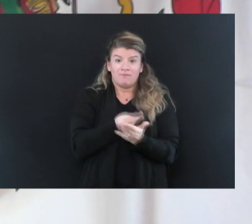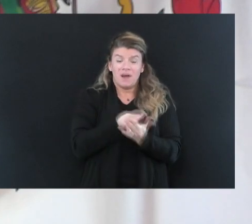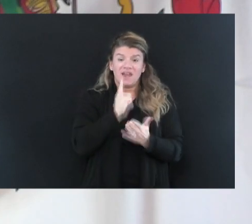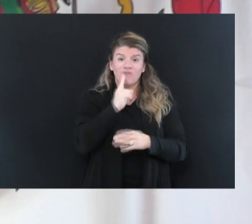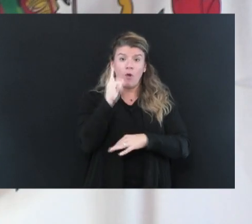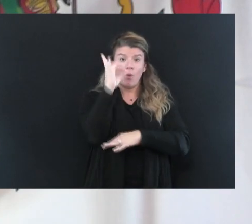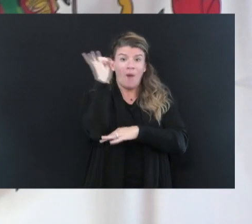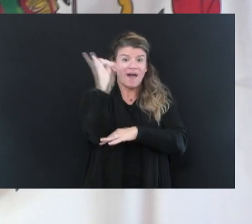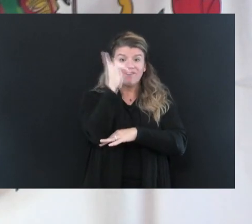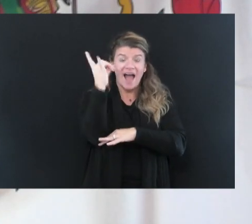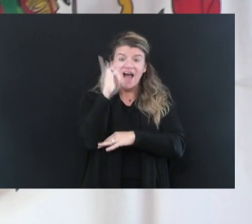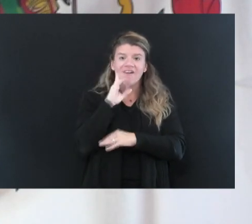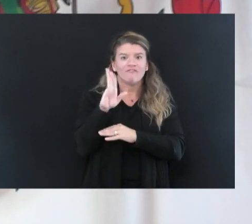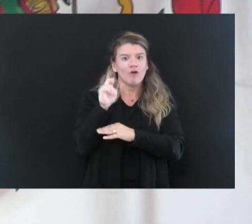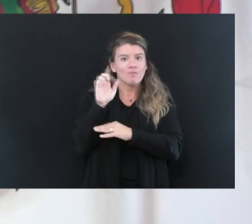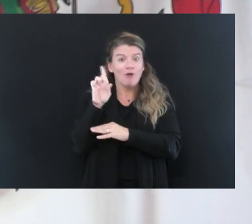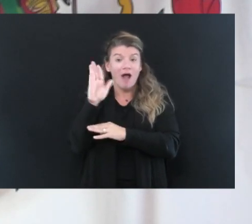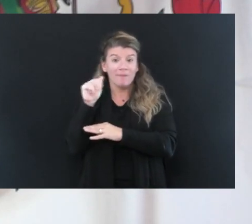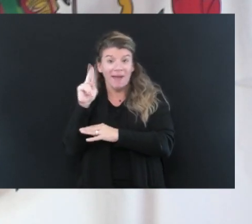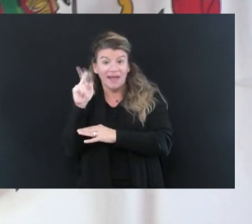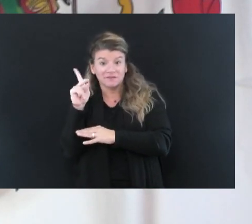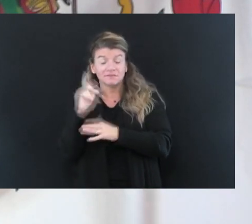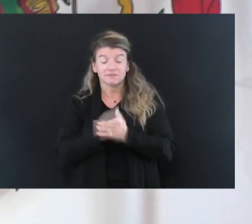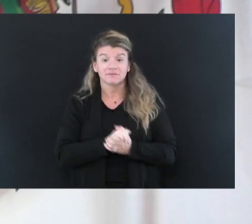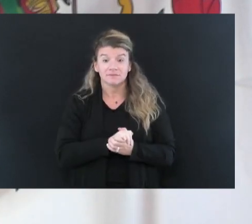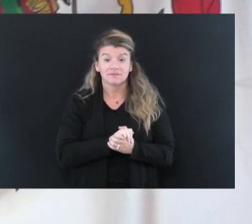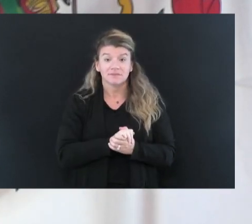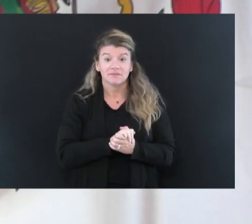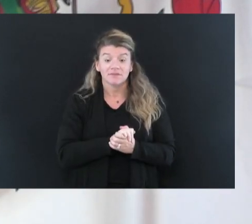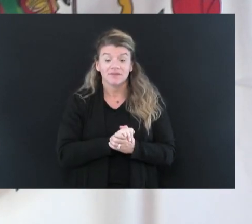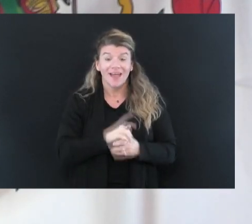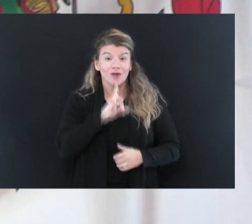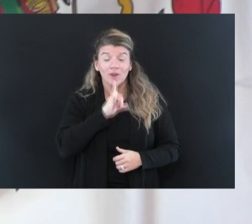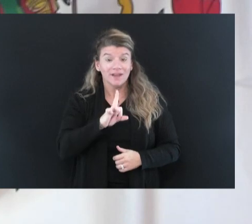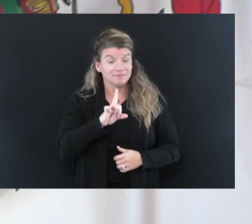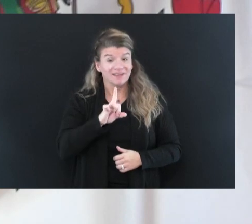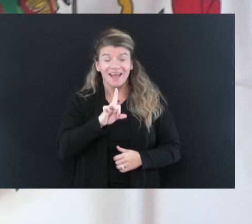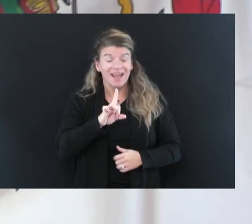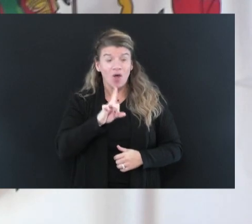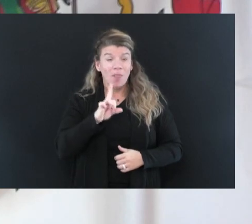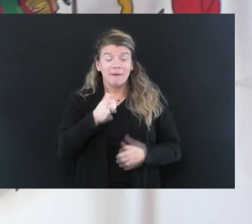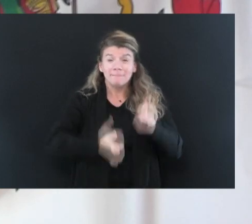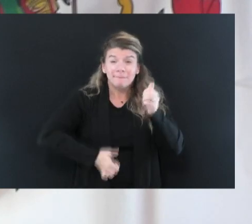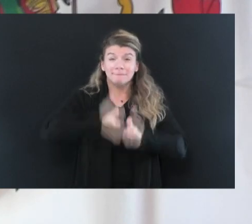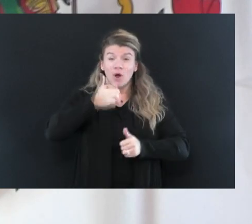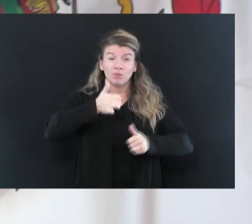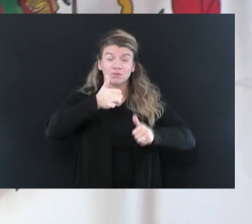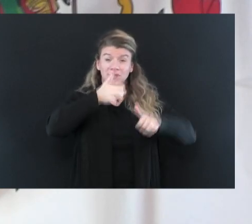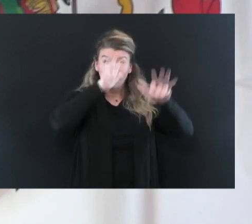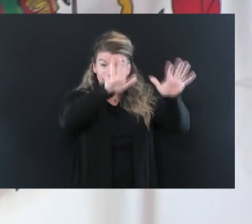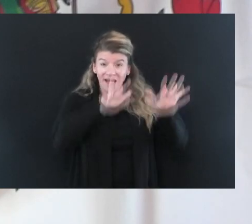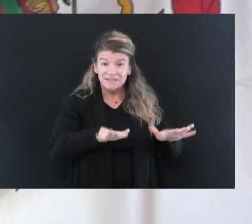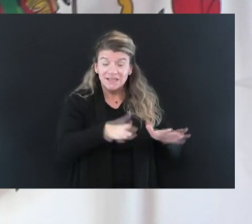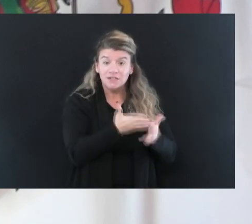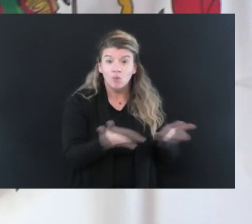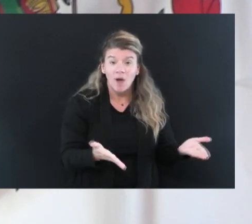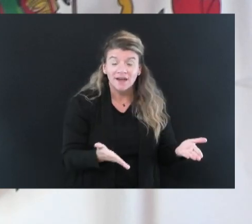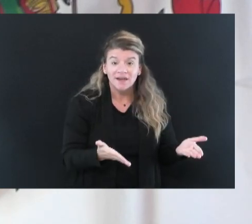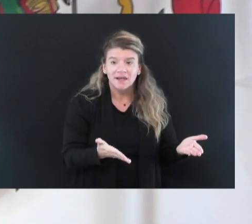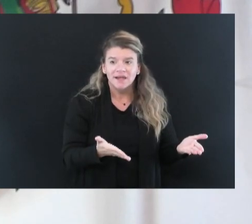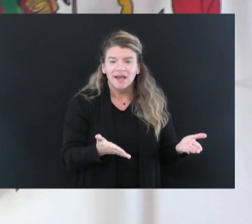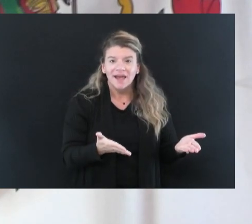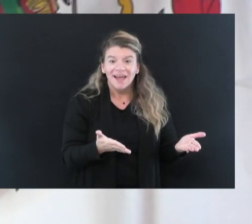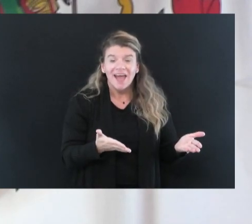the major thing of all is we have positioned ourselves to where our businesses would not have to